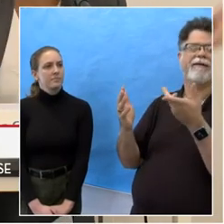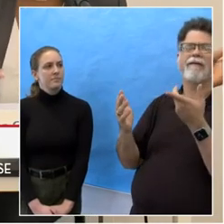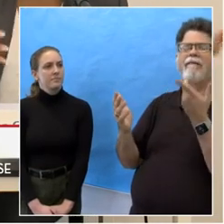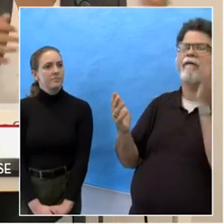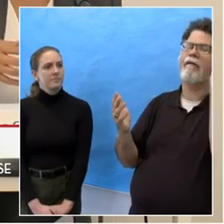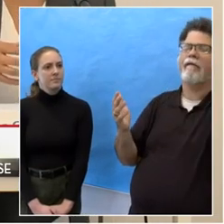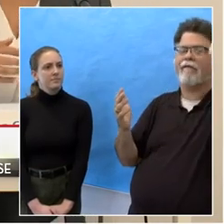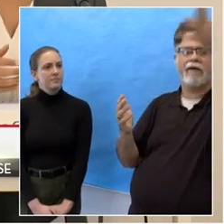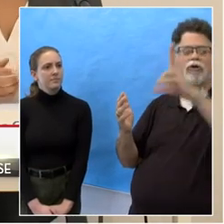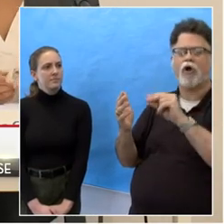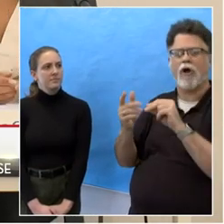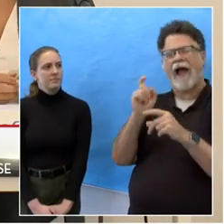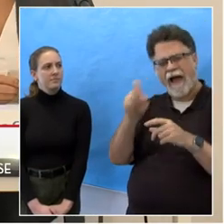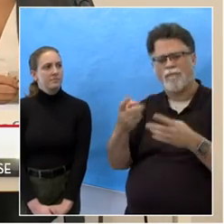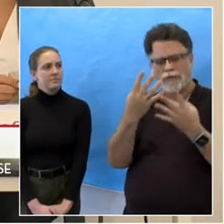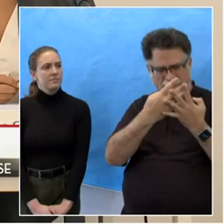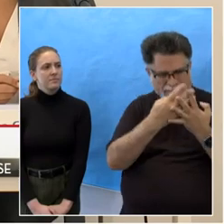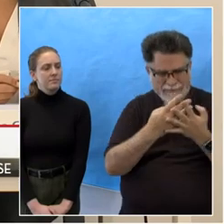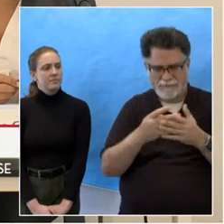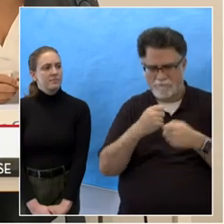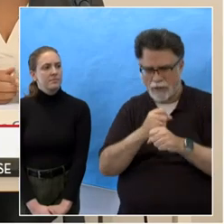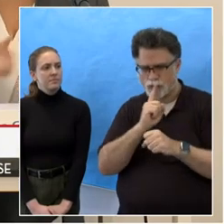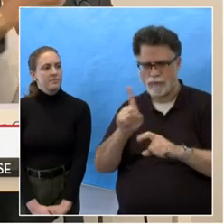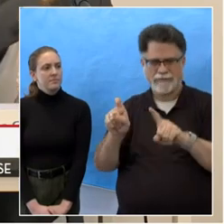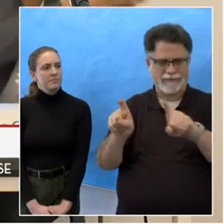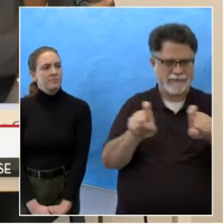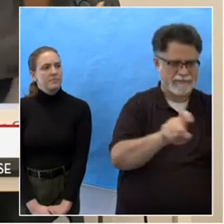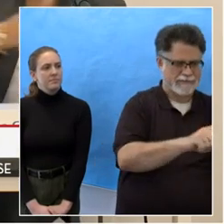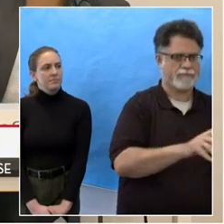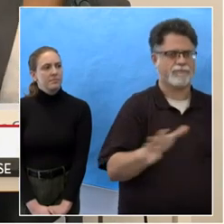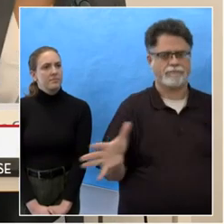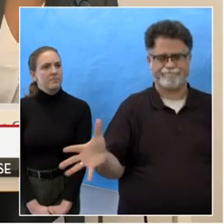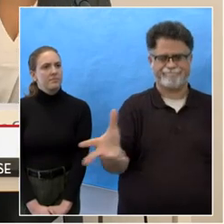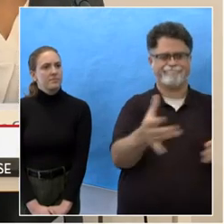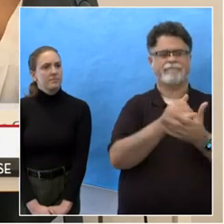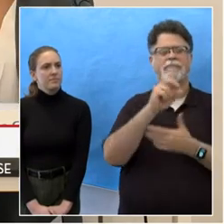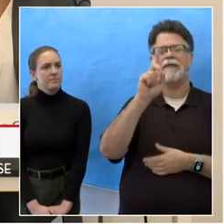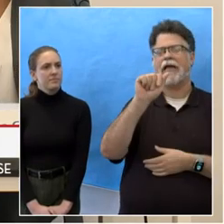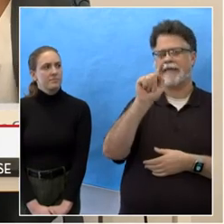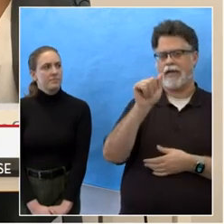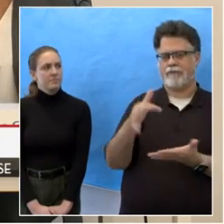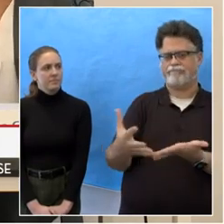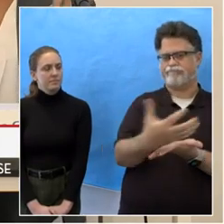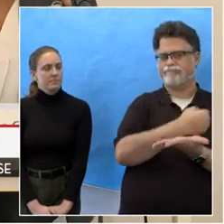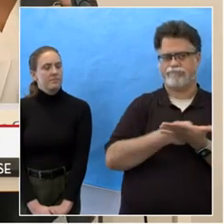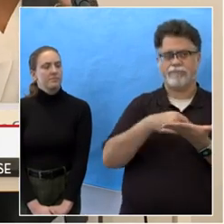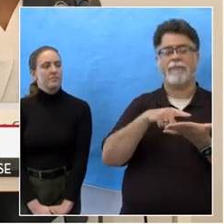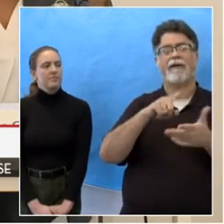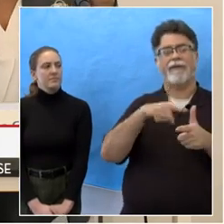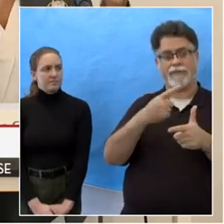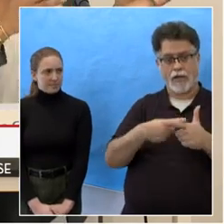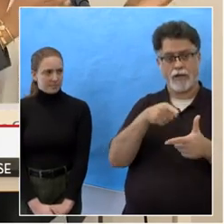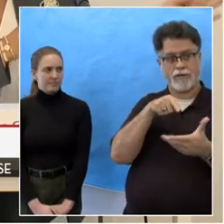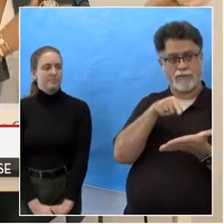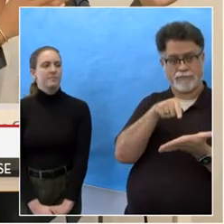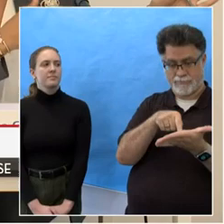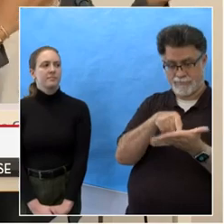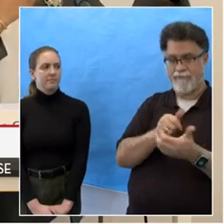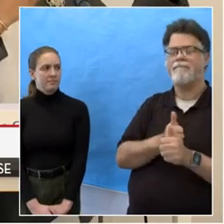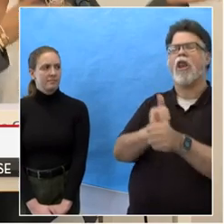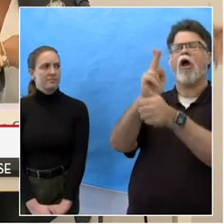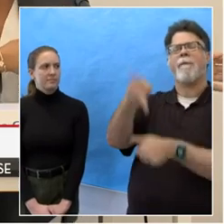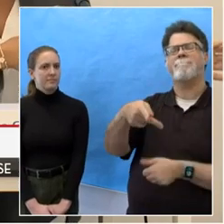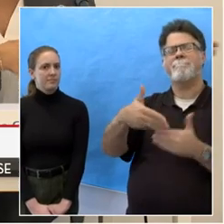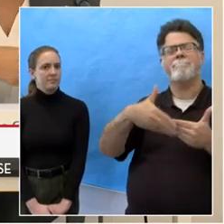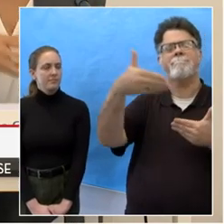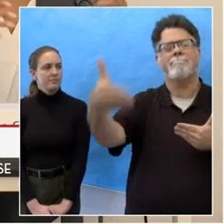And then we compensated our educators as they completed them. That's the type of systemic investment that literally just allowed us to move the needle